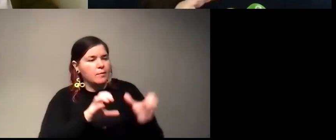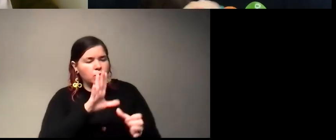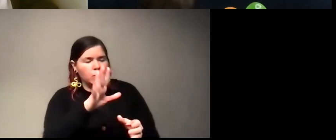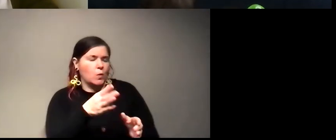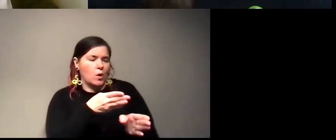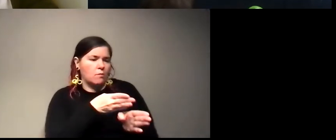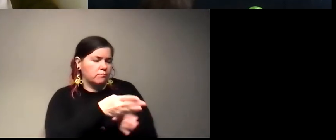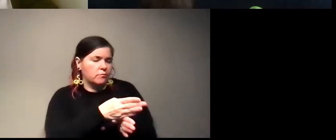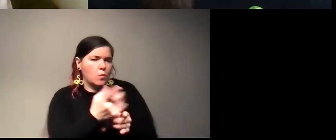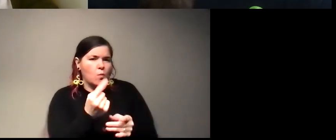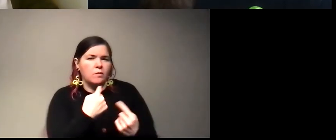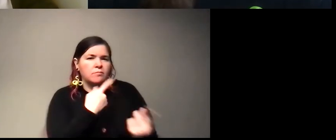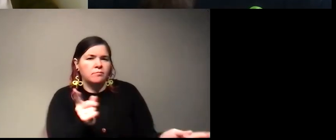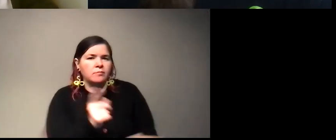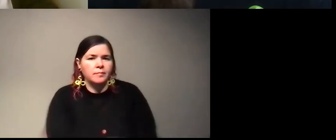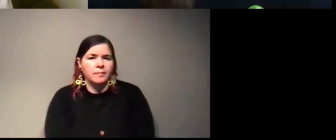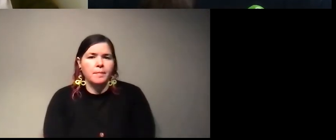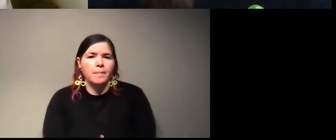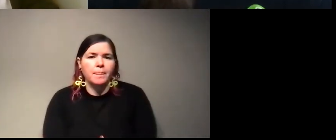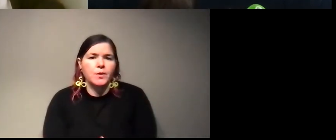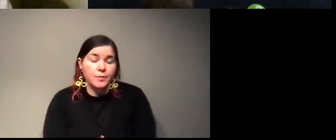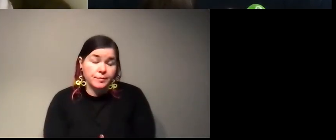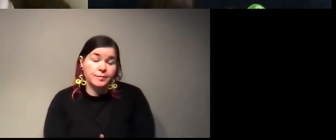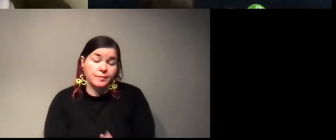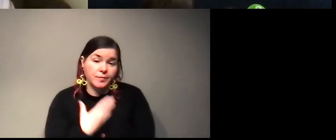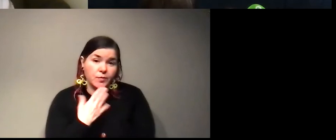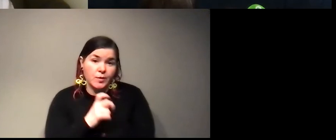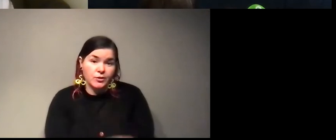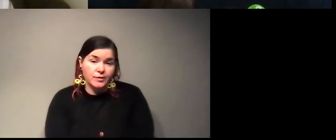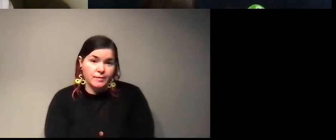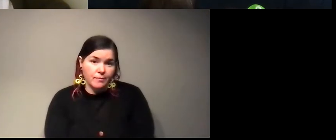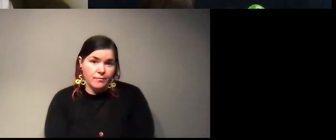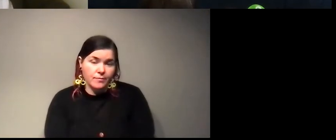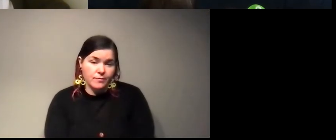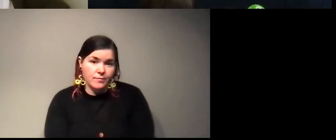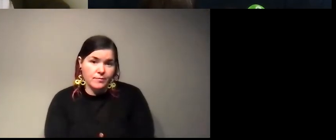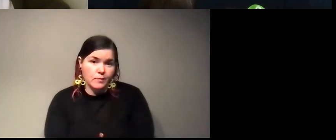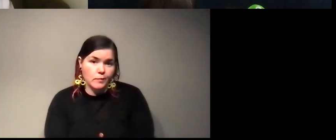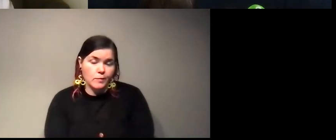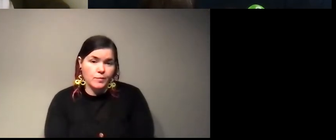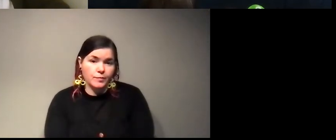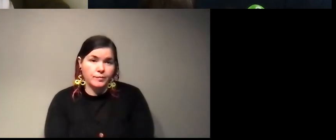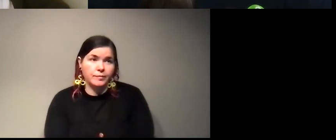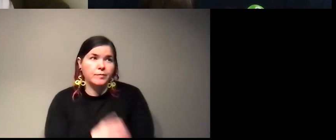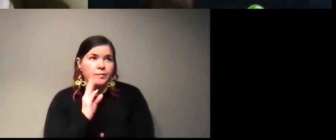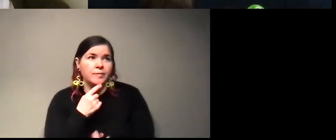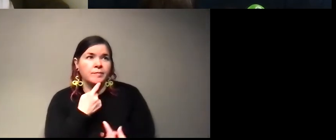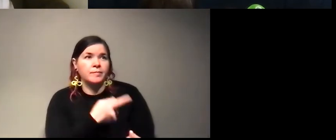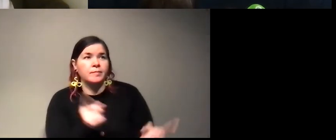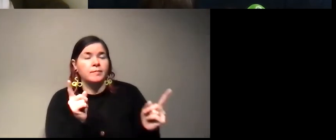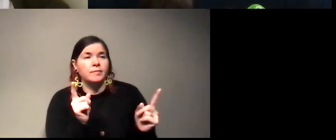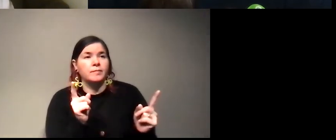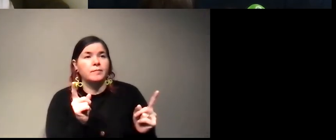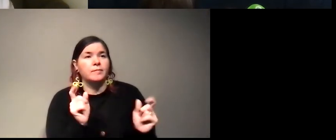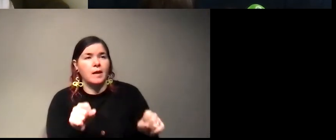expertise. What do you tell them? Oh, that's a great question. I tell them that I